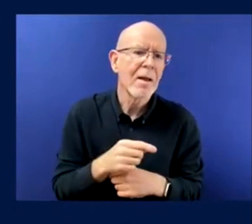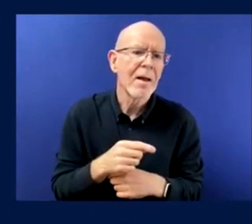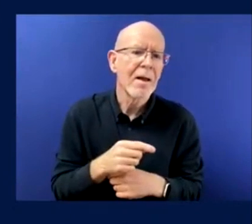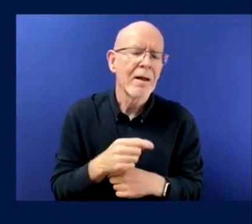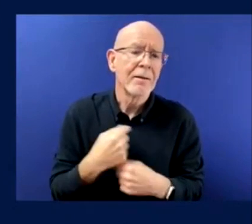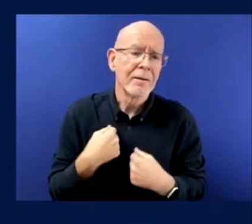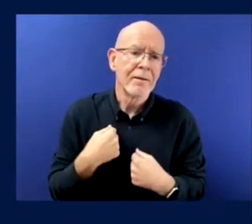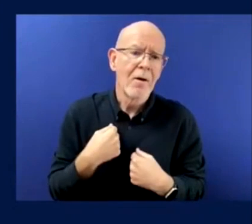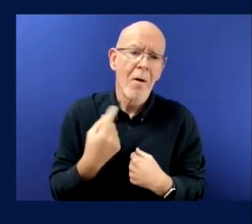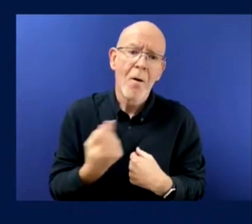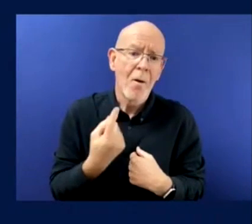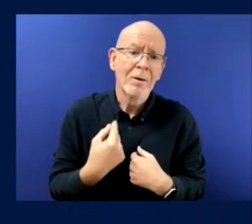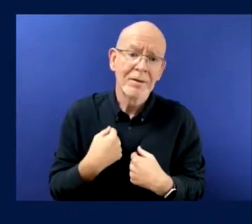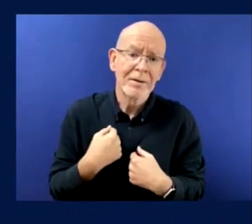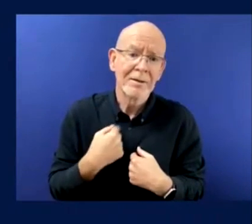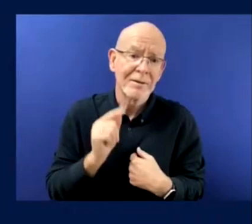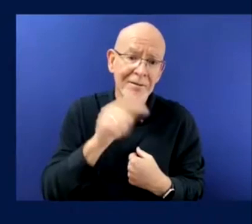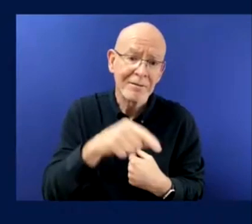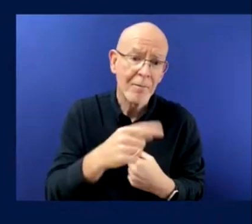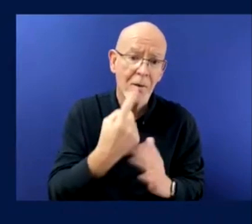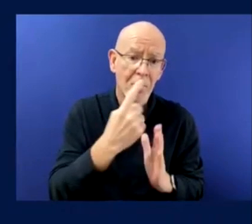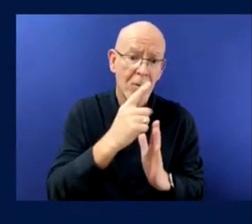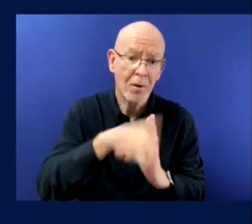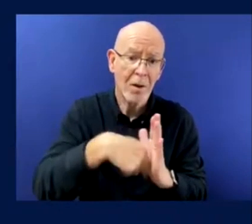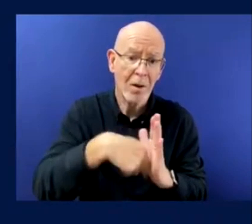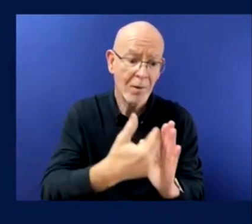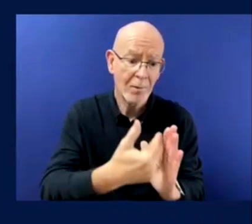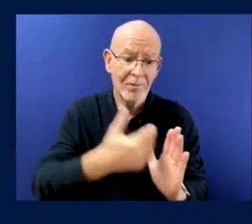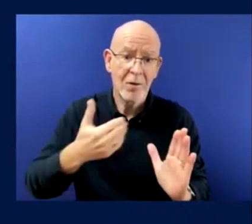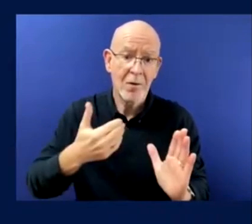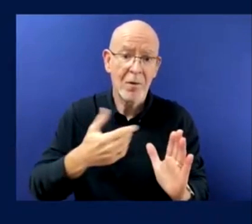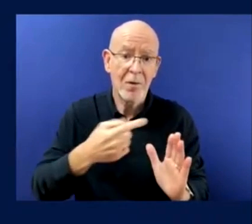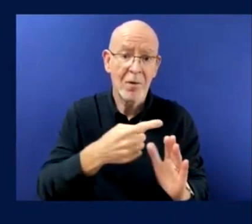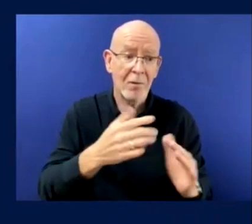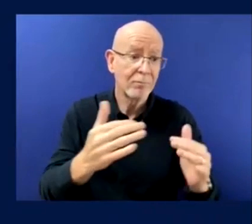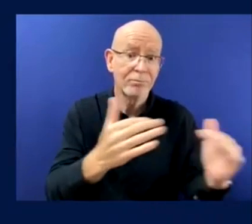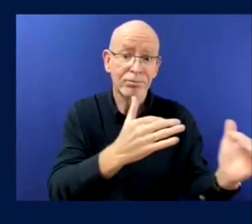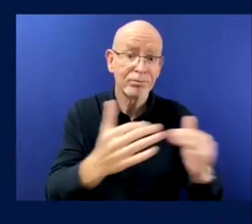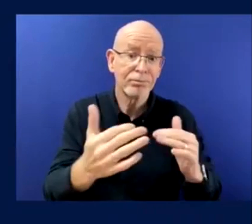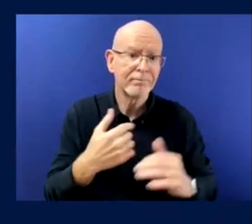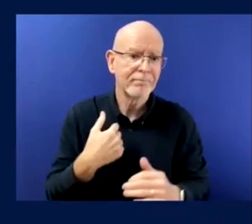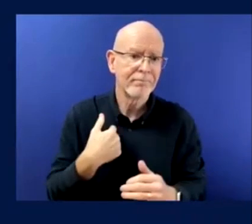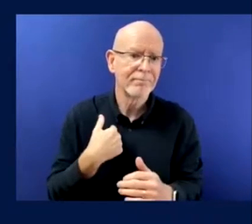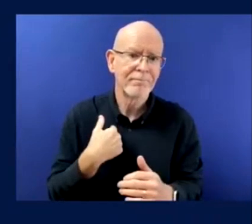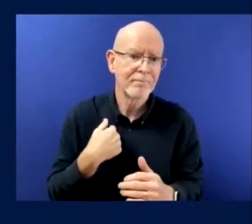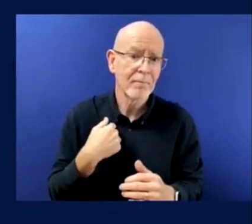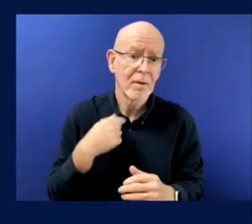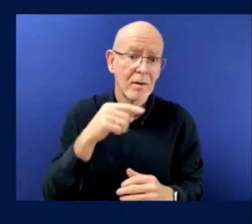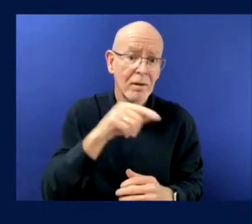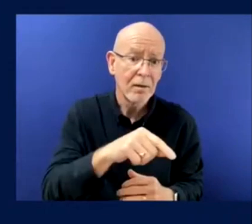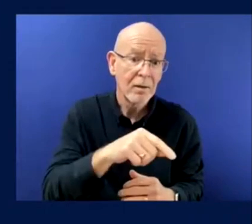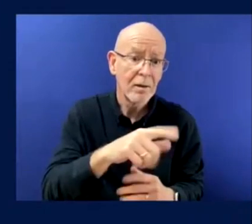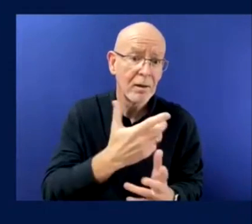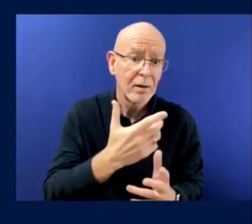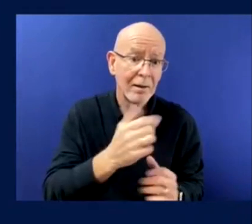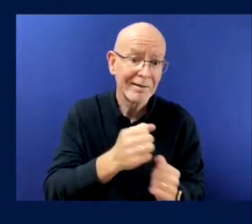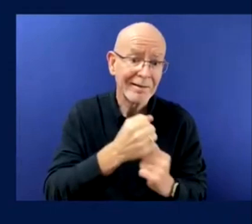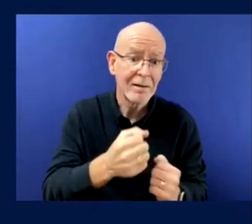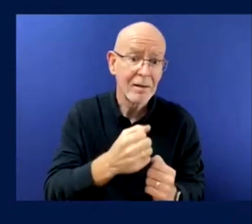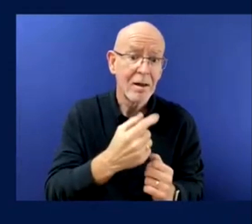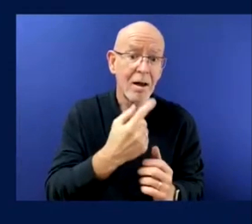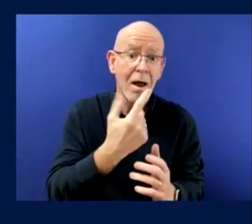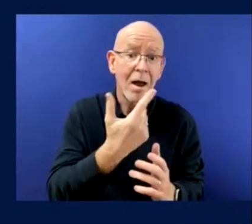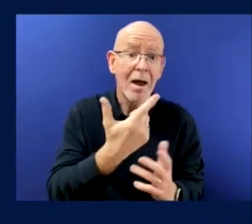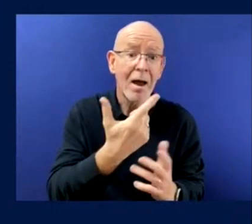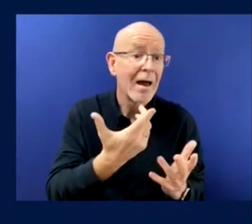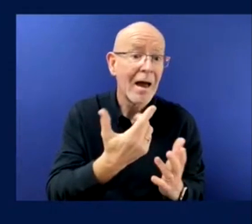have to be in the latest jersey, latest tracksuit bottoms, the latest jumper. To an extent, one time I even wore one that